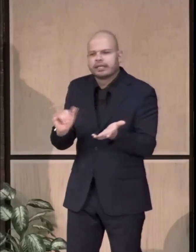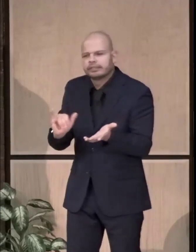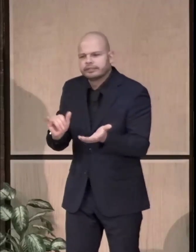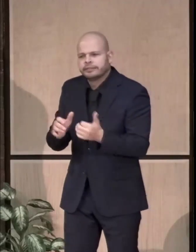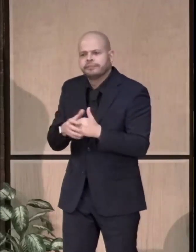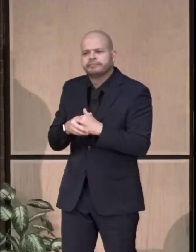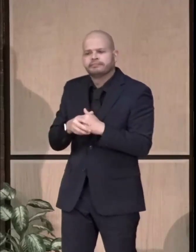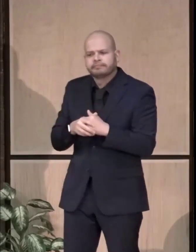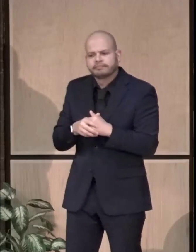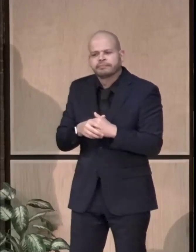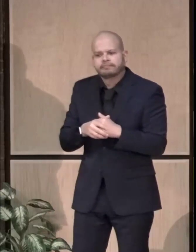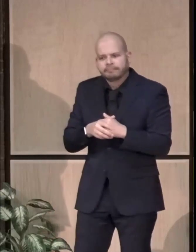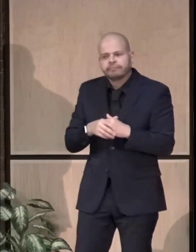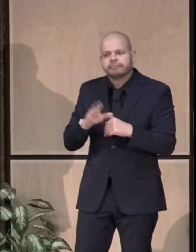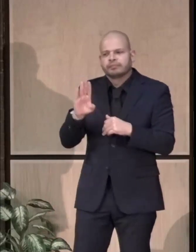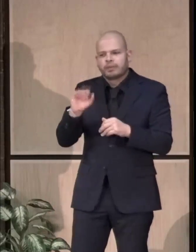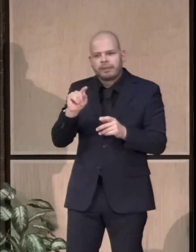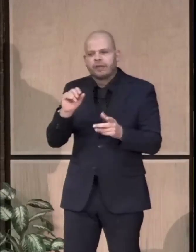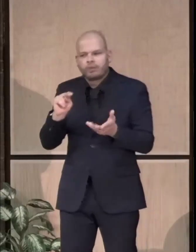And in this email,